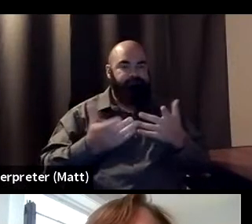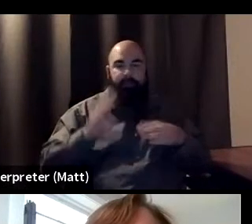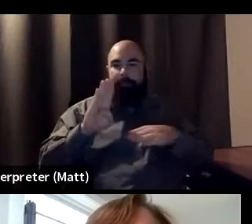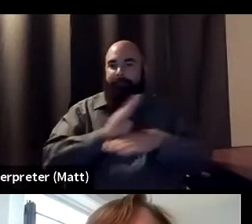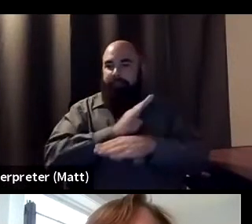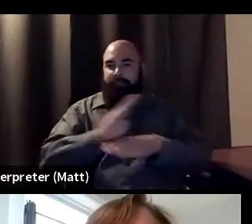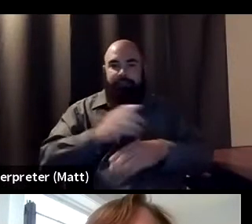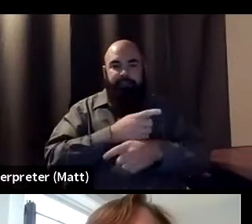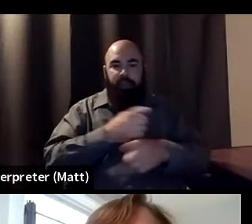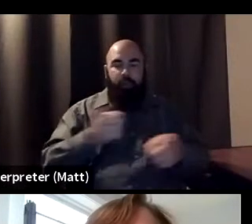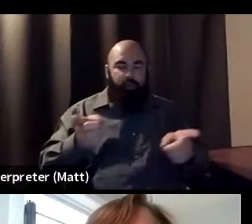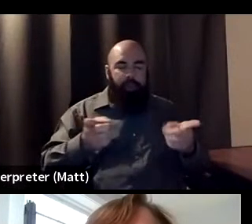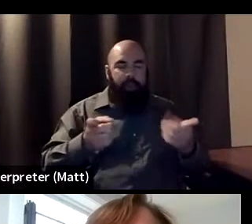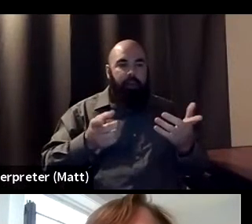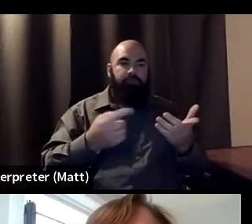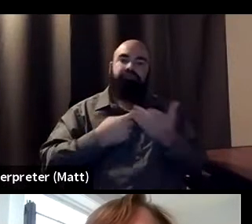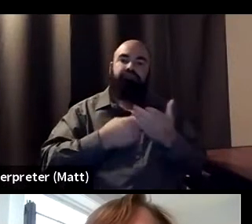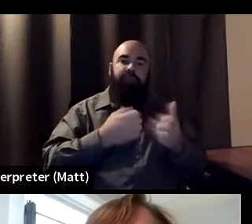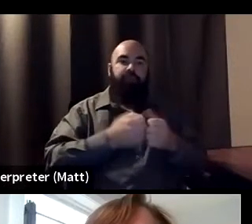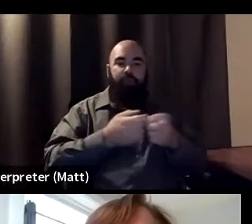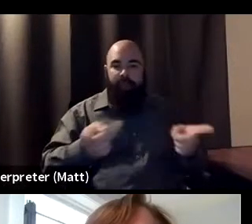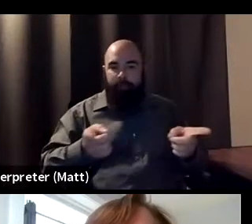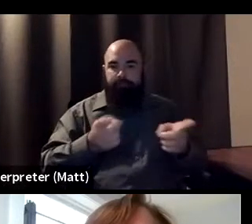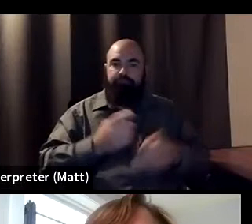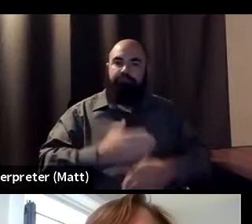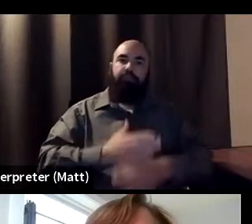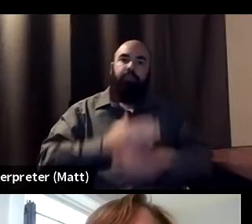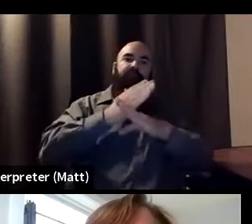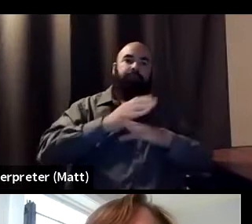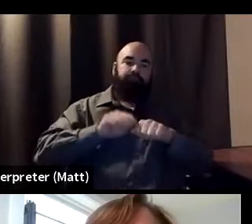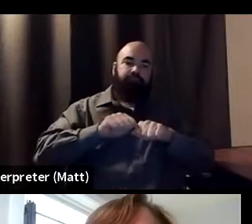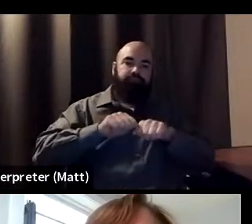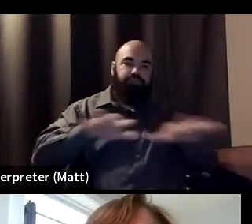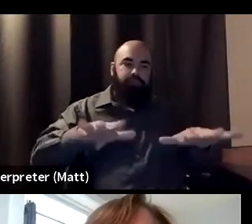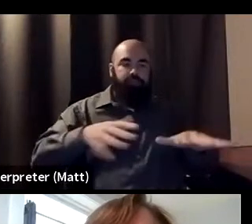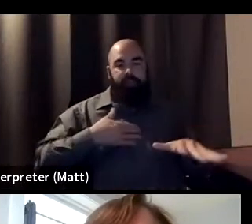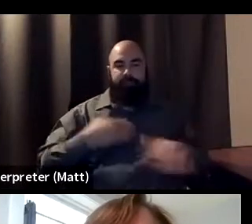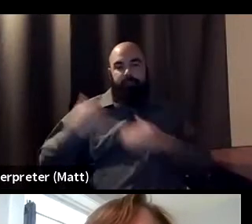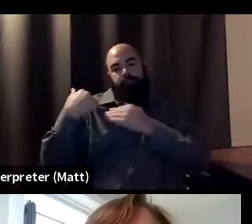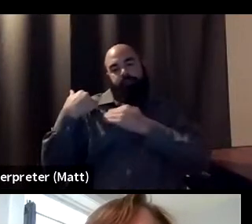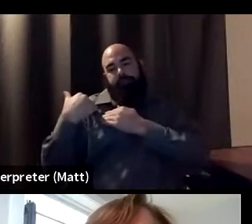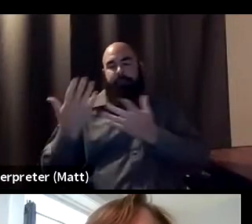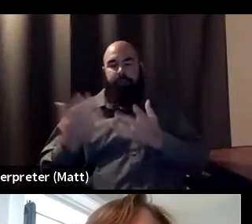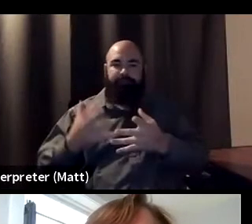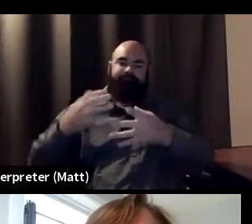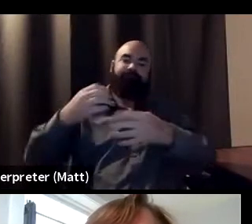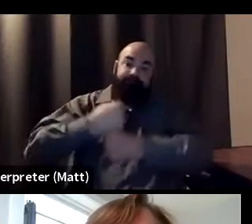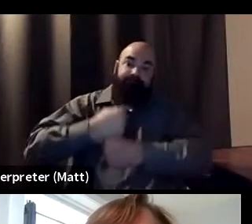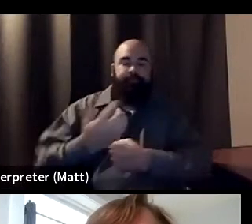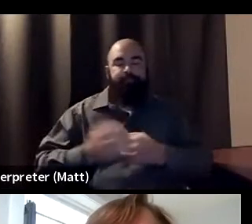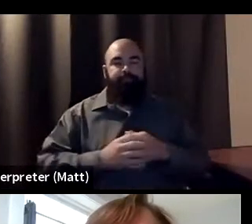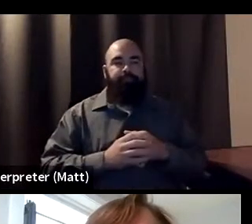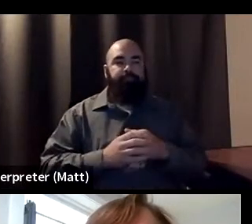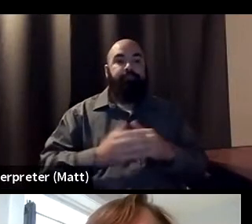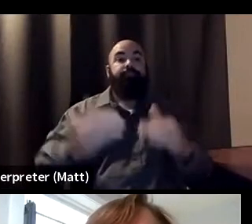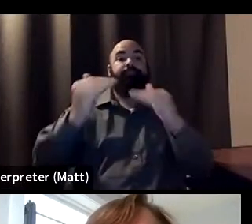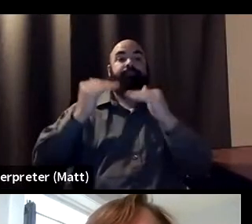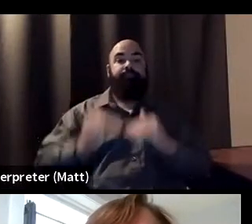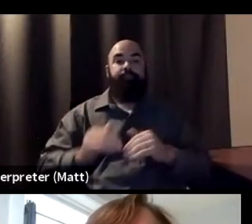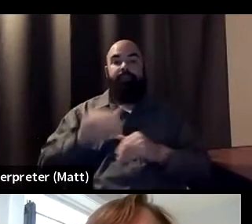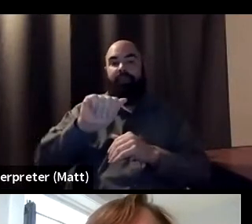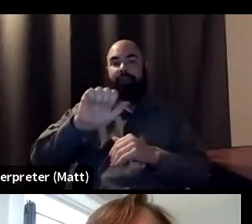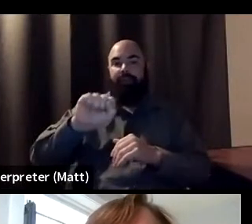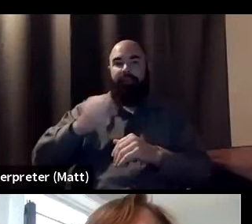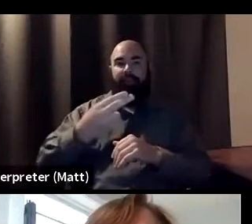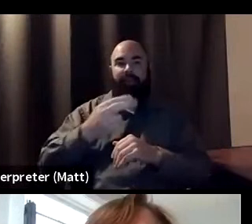businesses and entities. So that's my job in a nutshell. Great. Thank you, Jason. Next, we have Ashley Briggs.